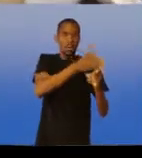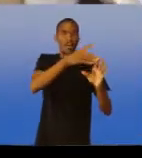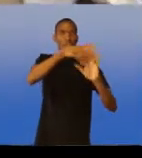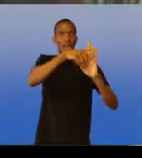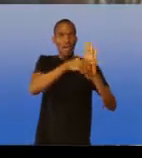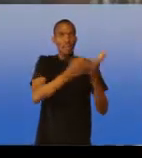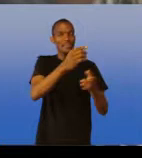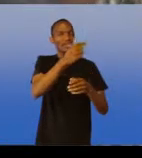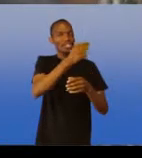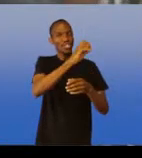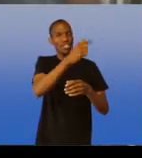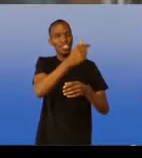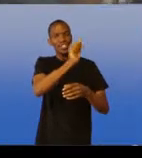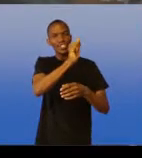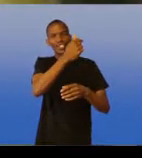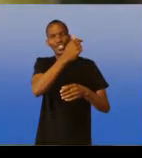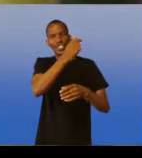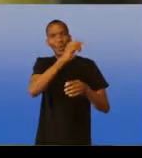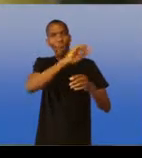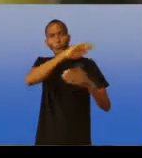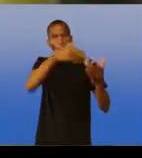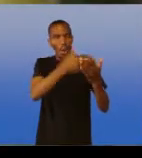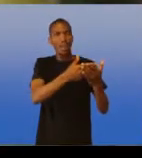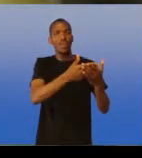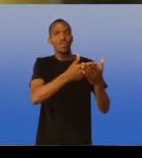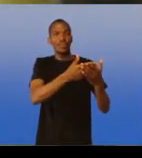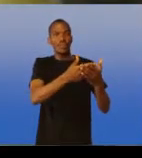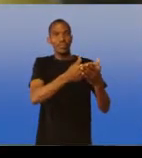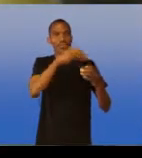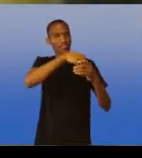Treat All, which is now the flagship.